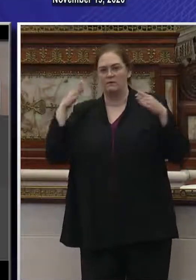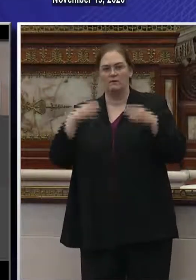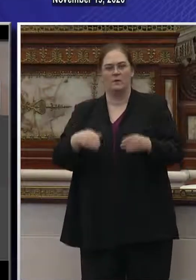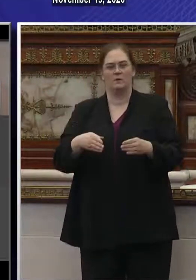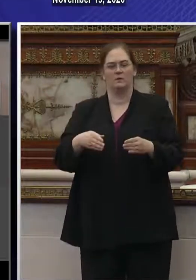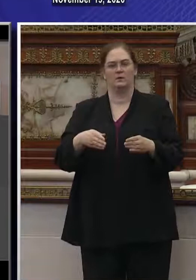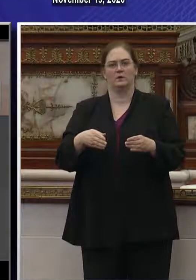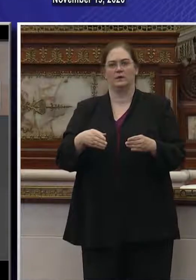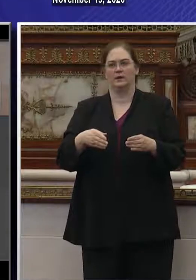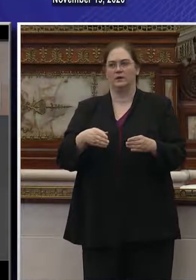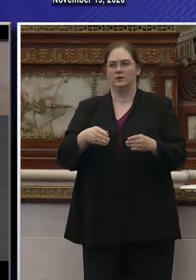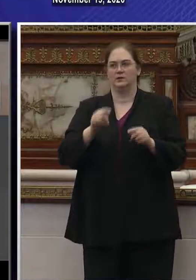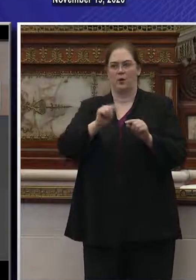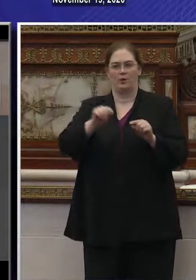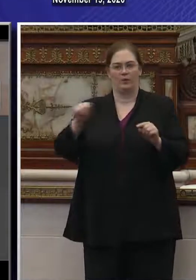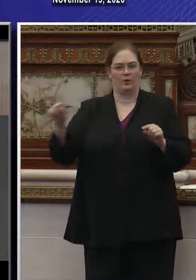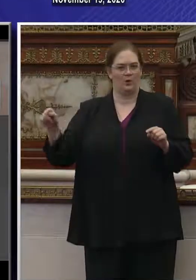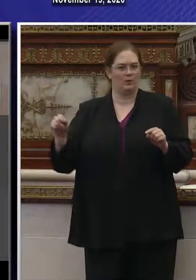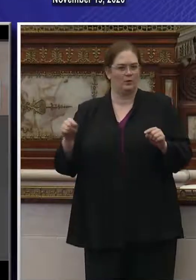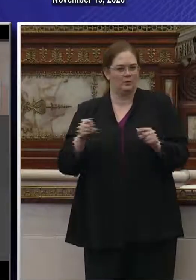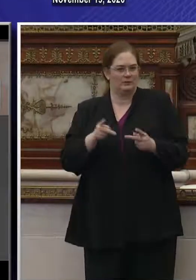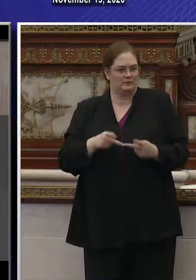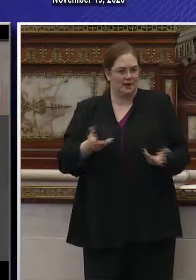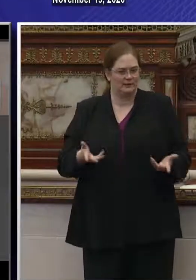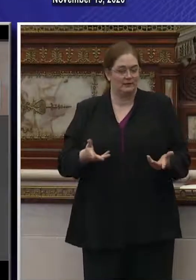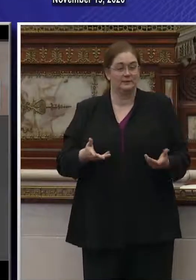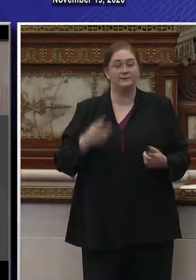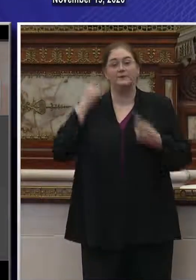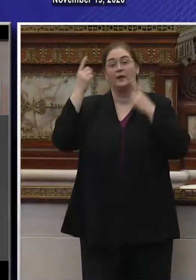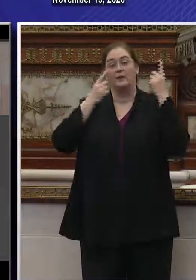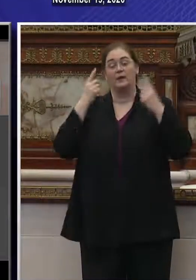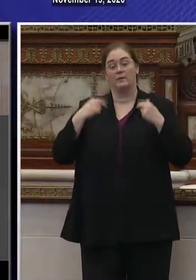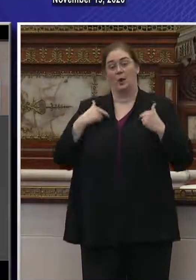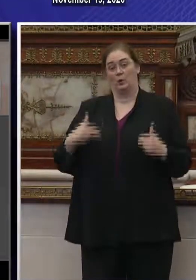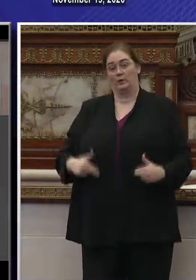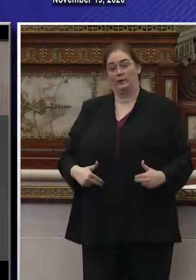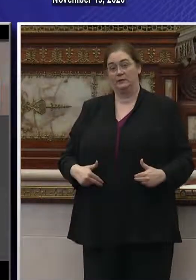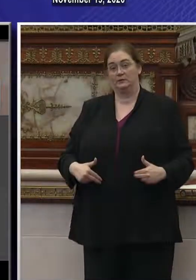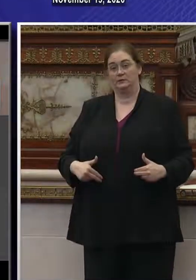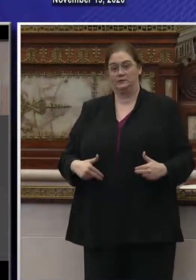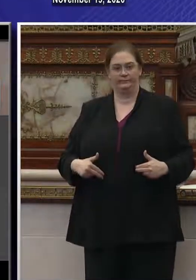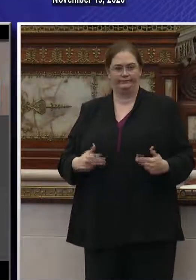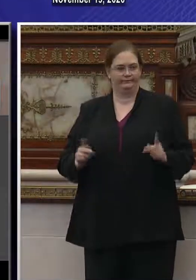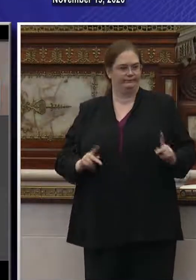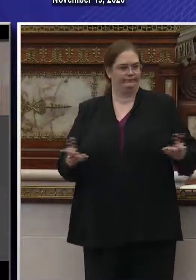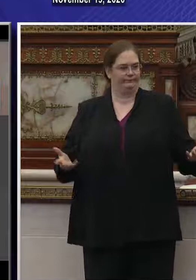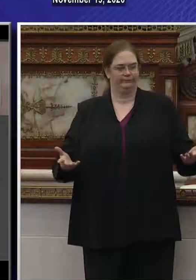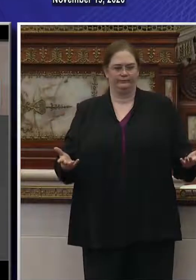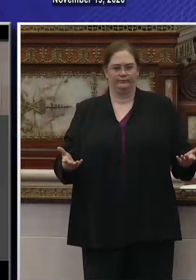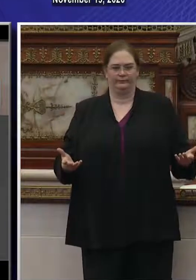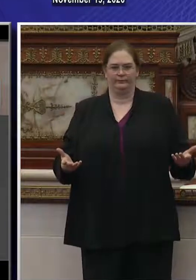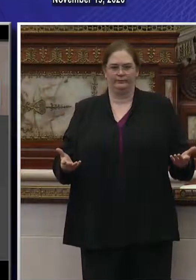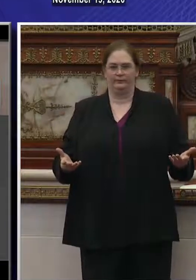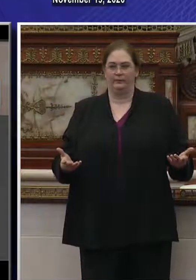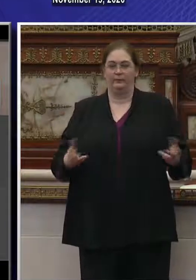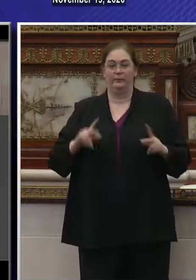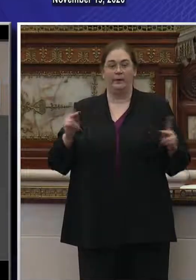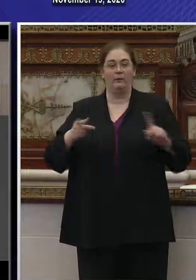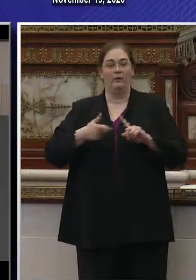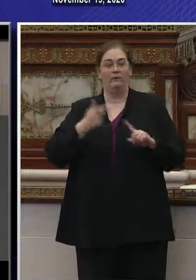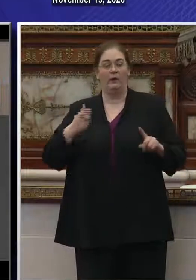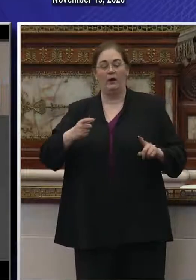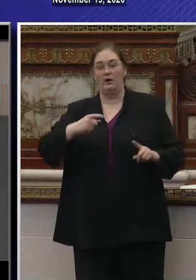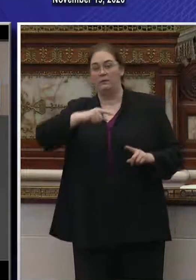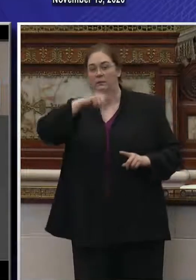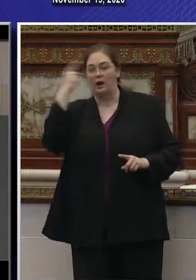those sites and thinking about the humans that the people from Black and brown communities